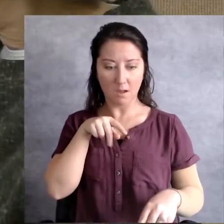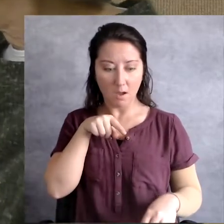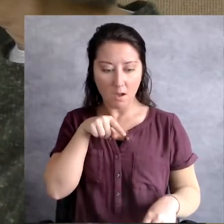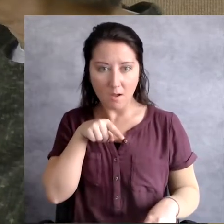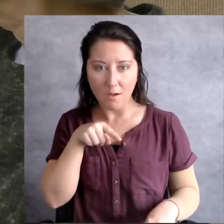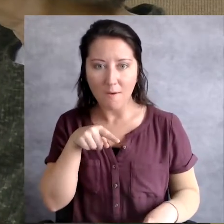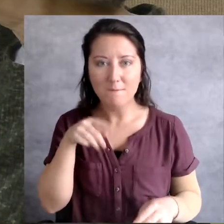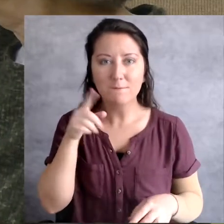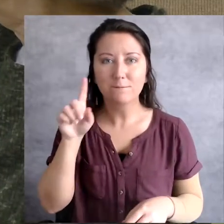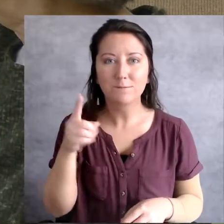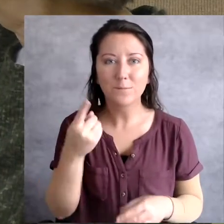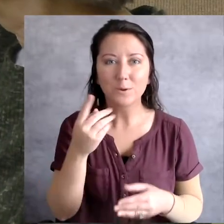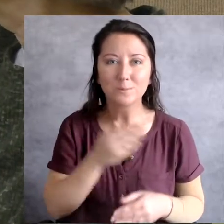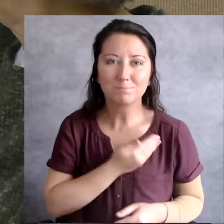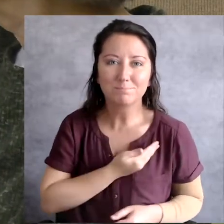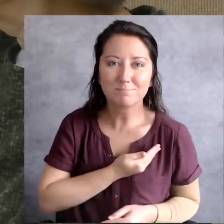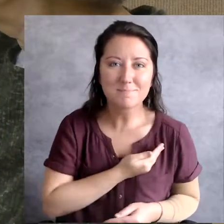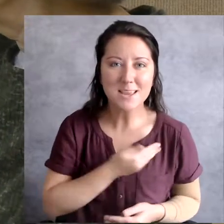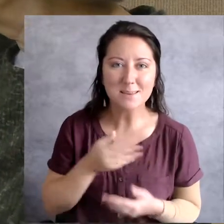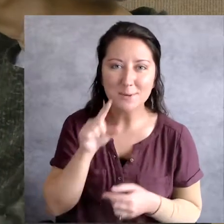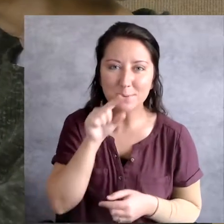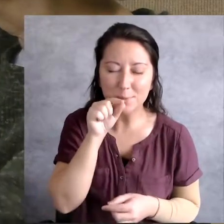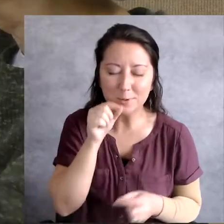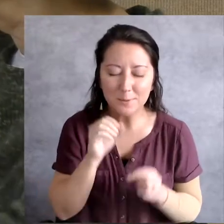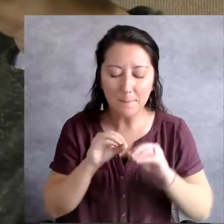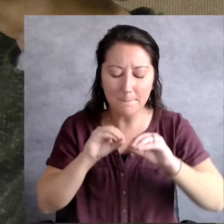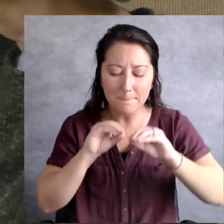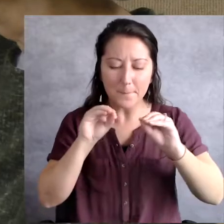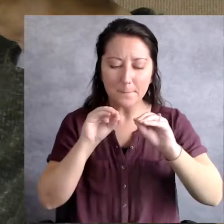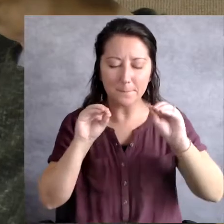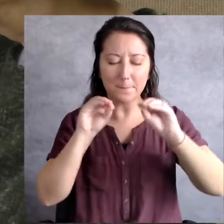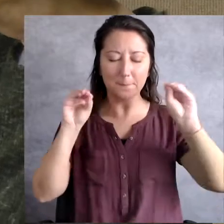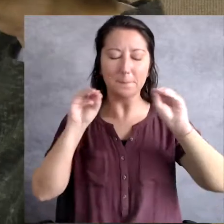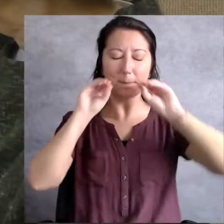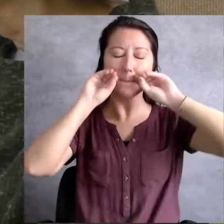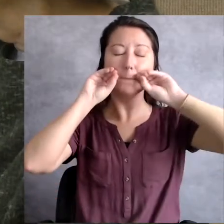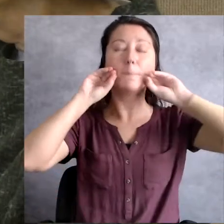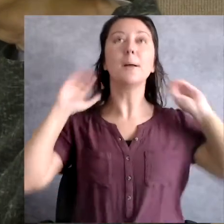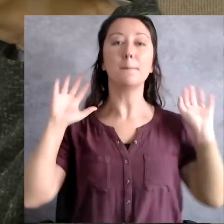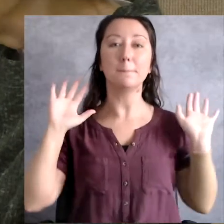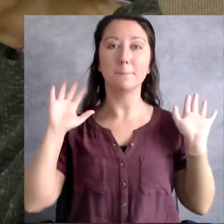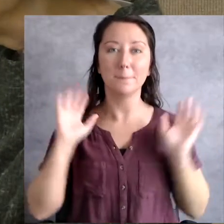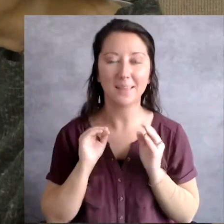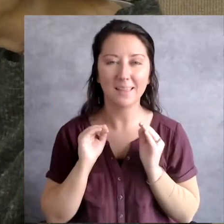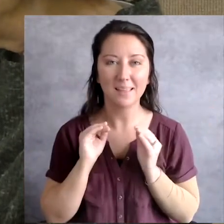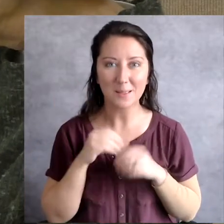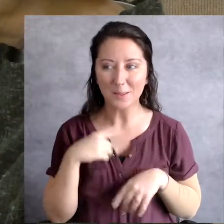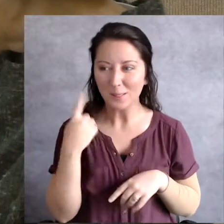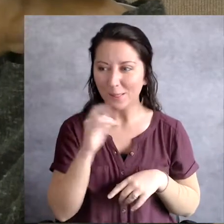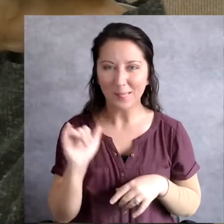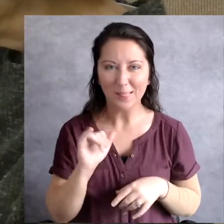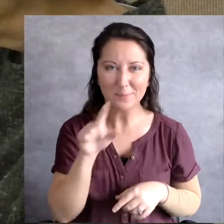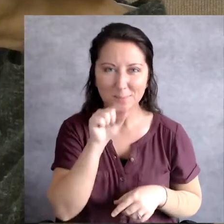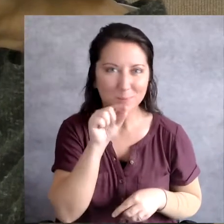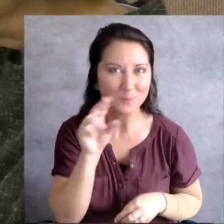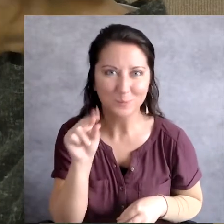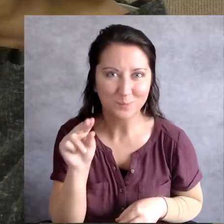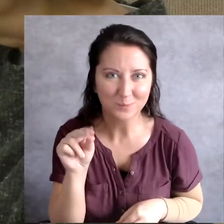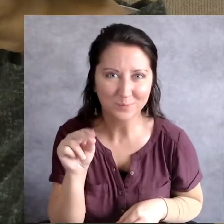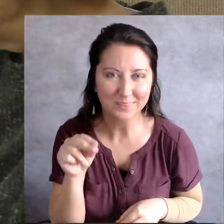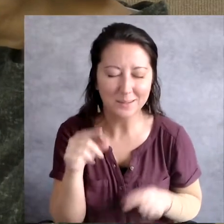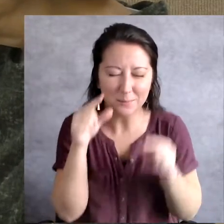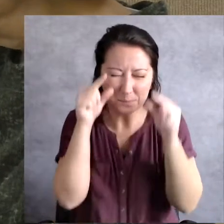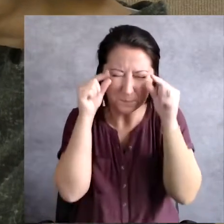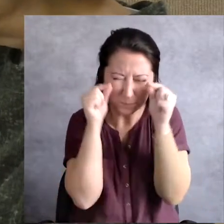The first tiny baby cracks out of his egg. He doesn't look much like a bird. His eyes are shut